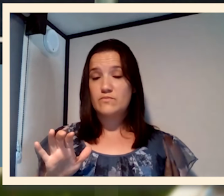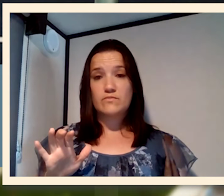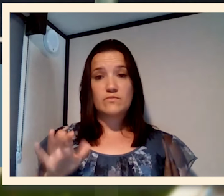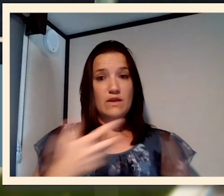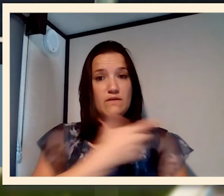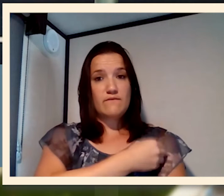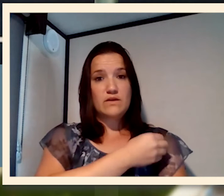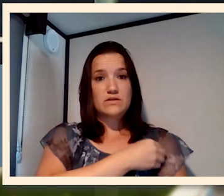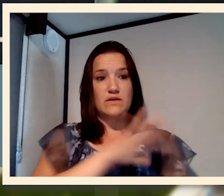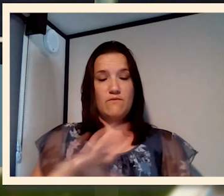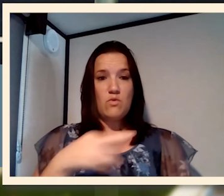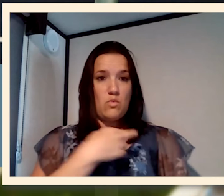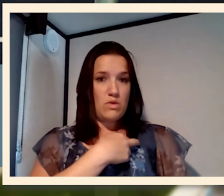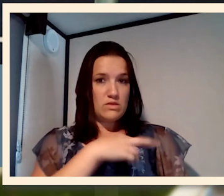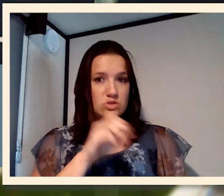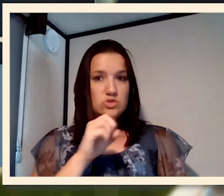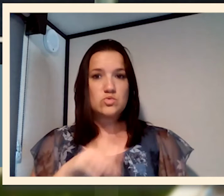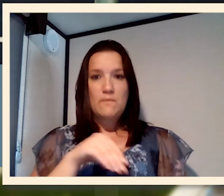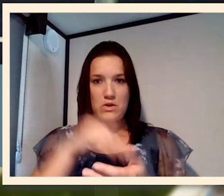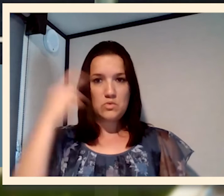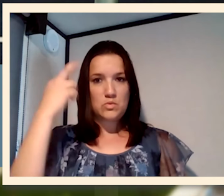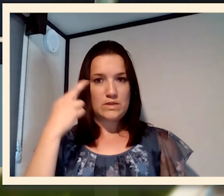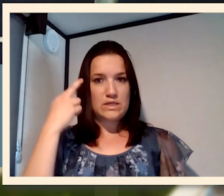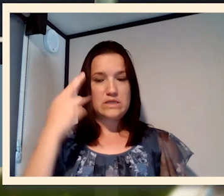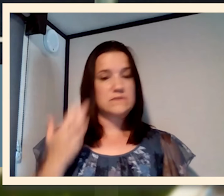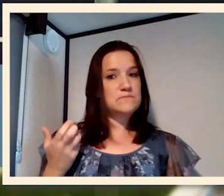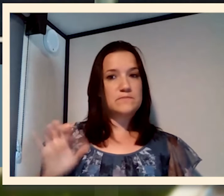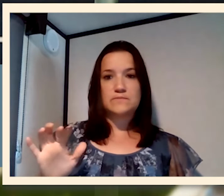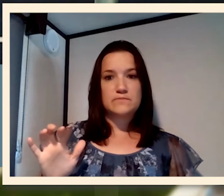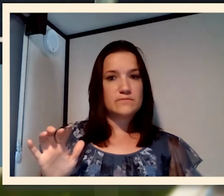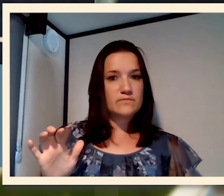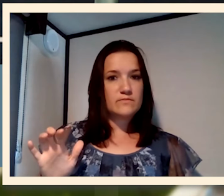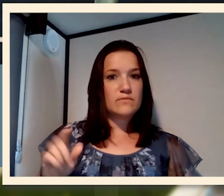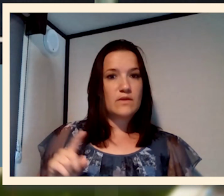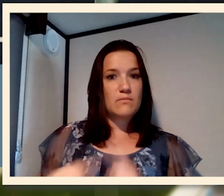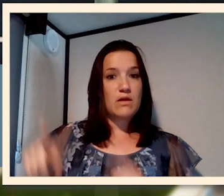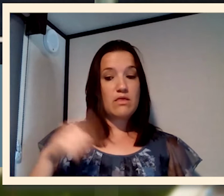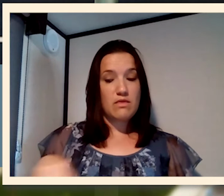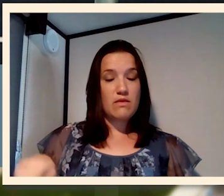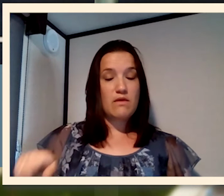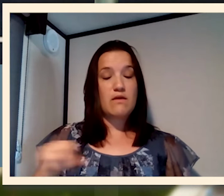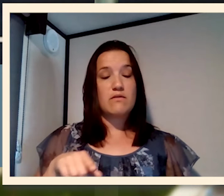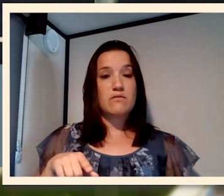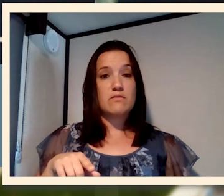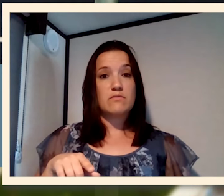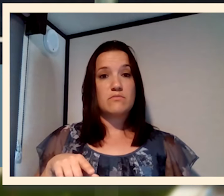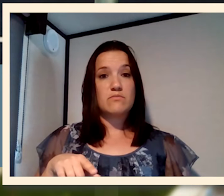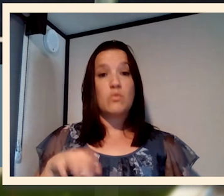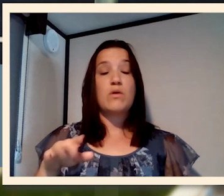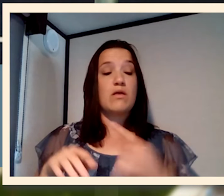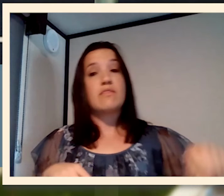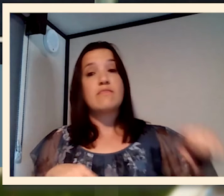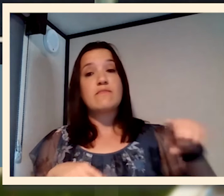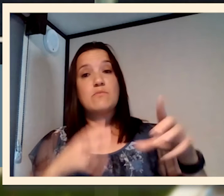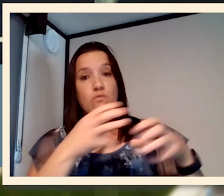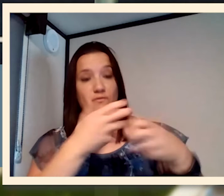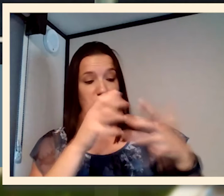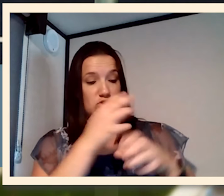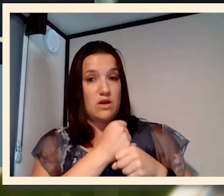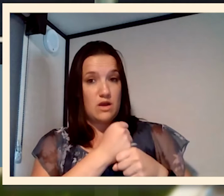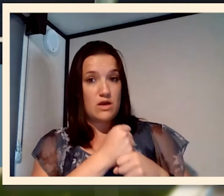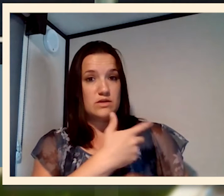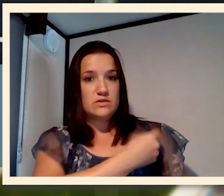get vaccinated for medical or religious belief reasons with the initial vaccination series. But even those that did get